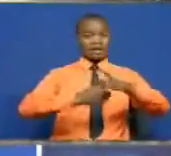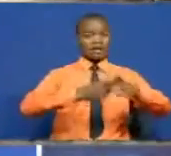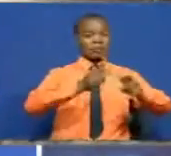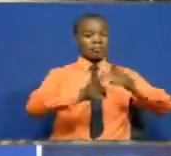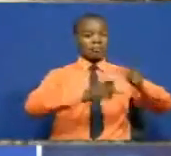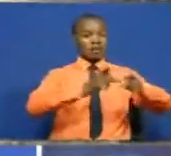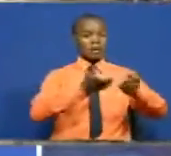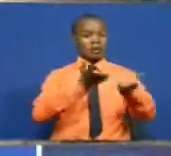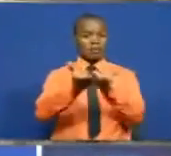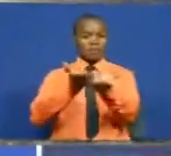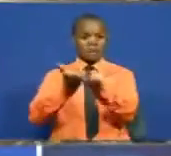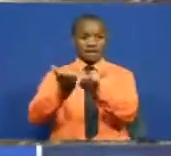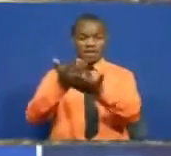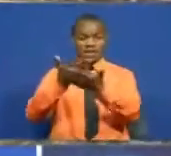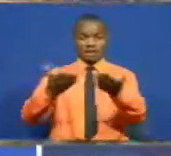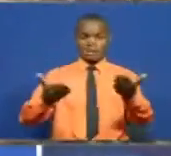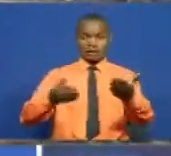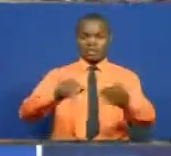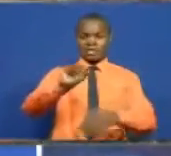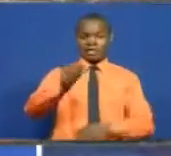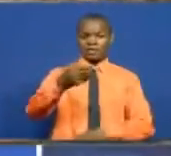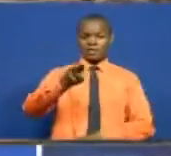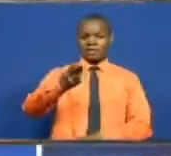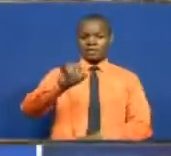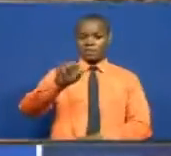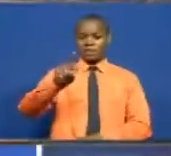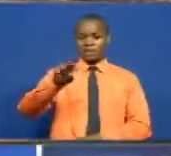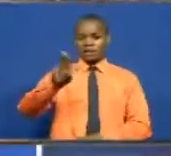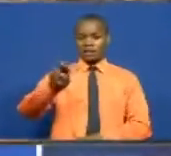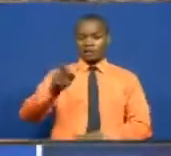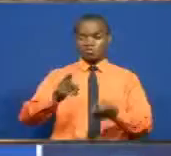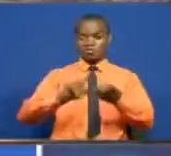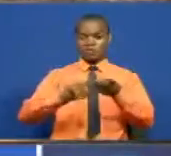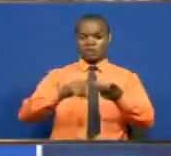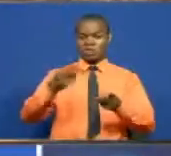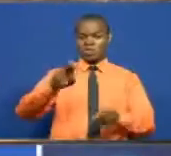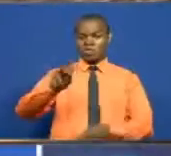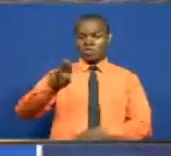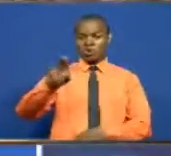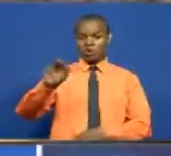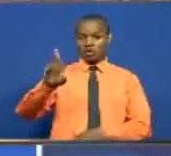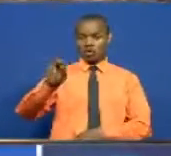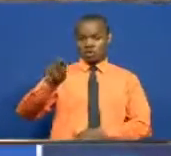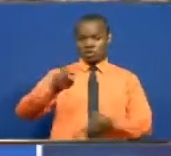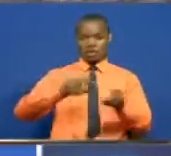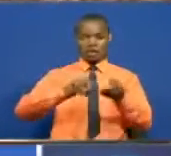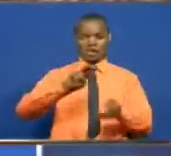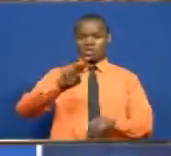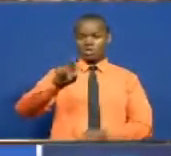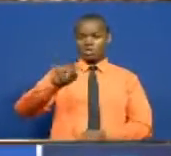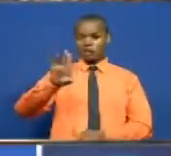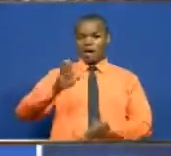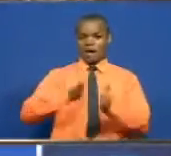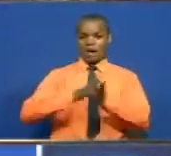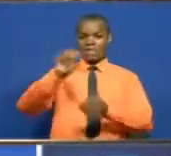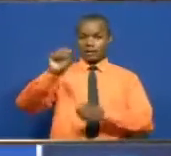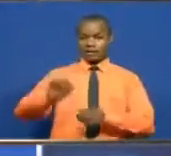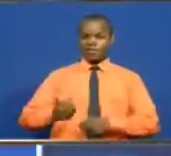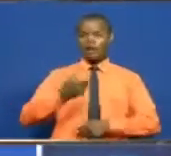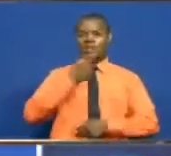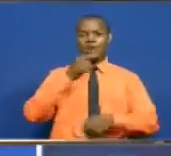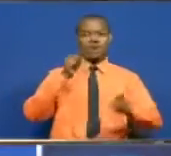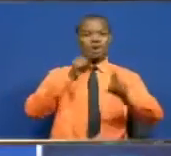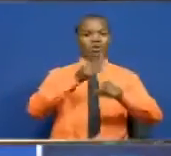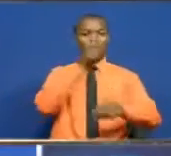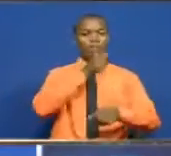selling its shareholding in Chemelil, Muhoroni, Miwani, Nzoia and South Nyanza sugar companies to private